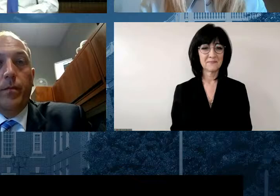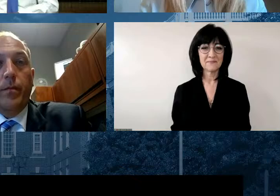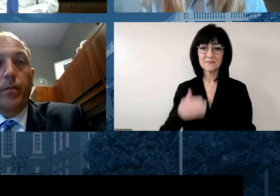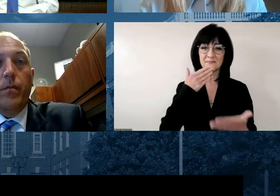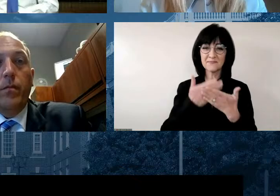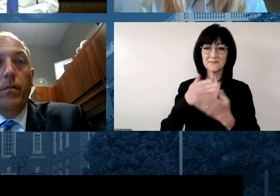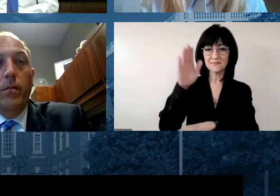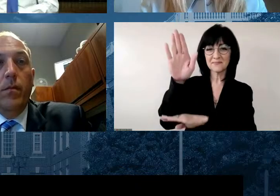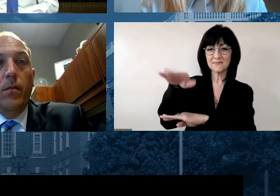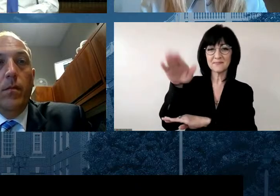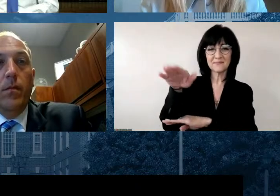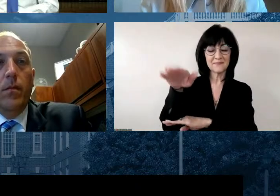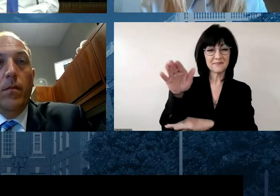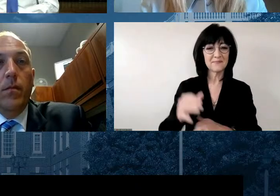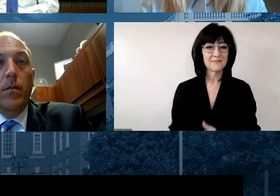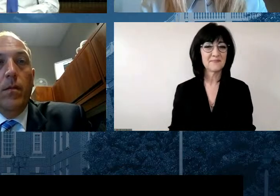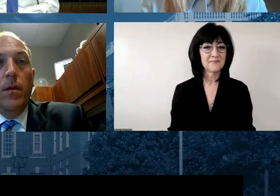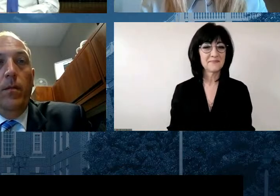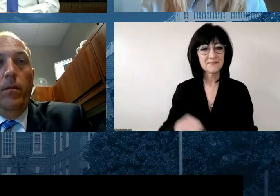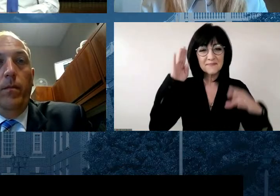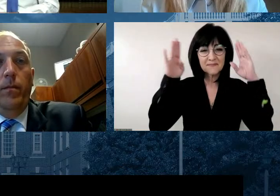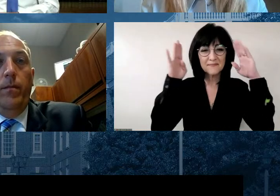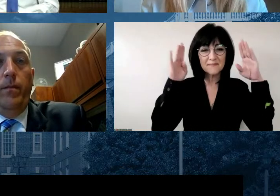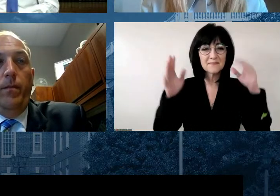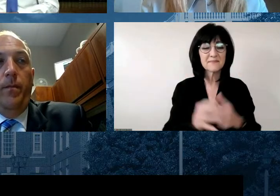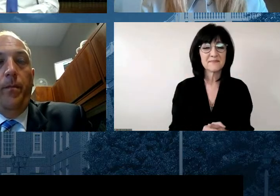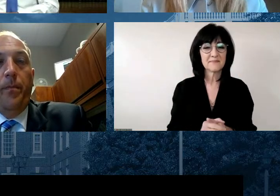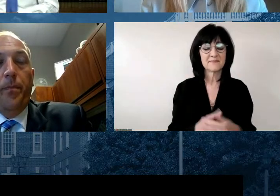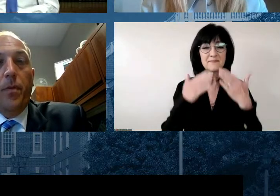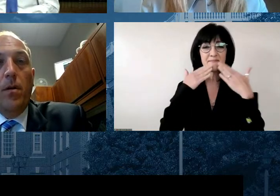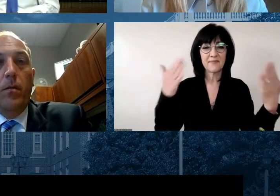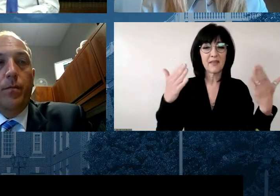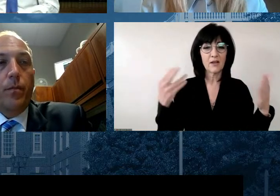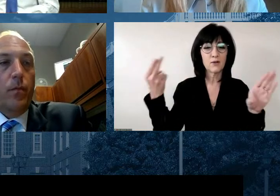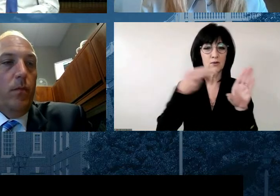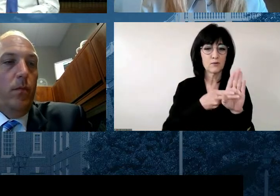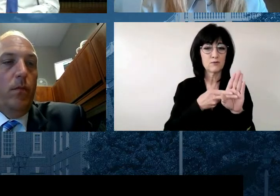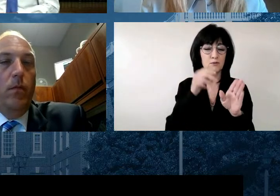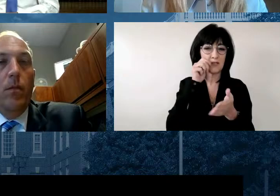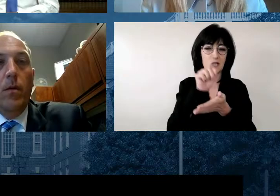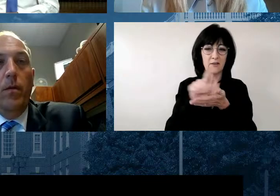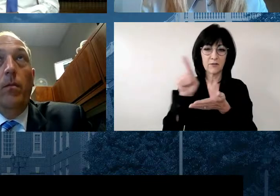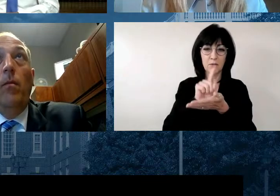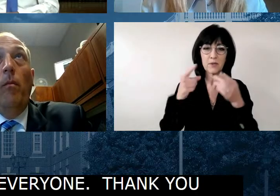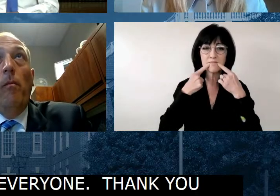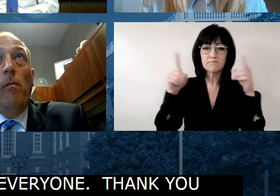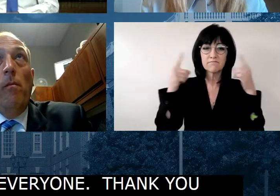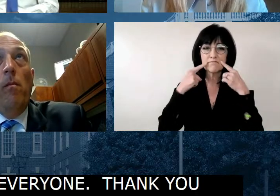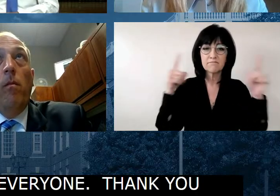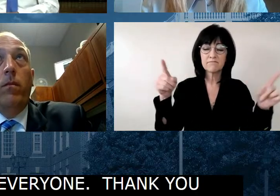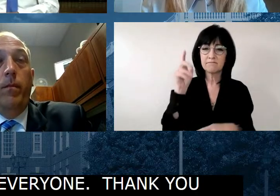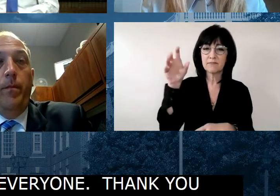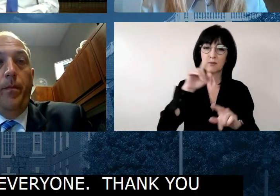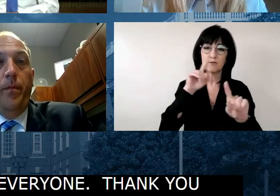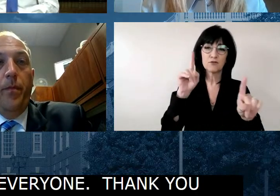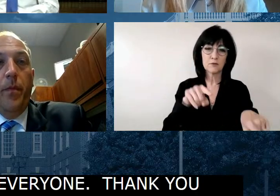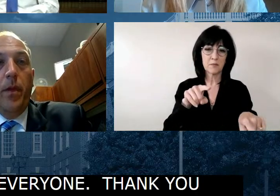Good afternoon, everyone. Thank you for joining us once again for our weekly press conference on Delaware's response to